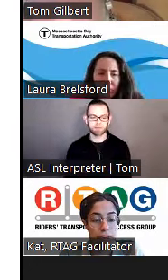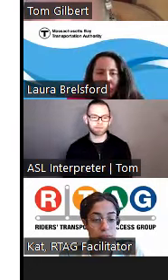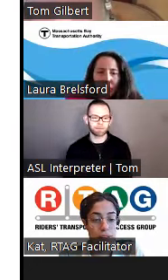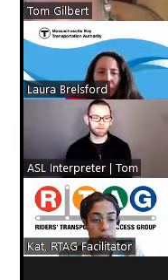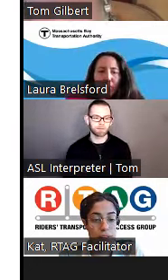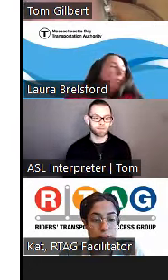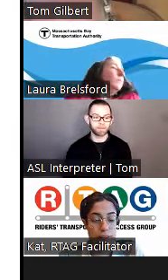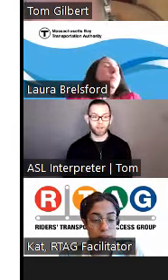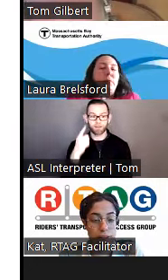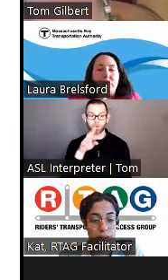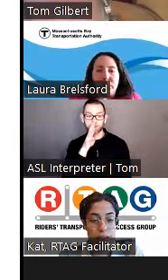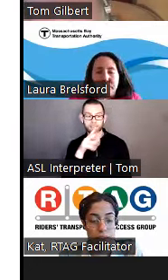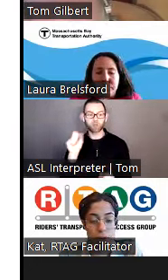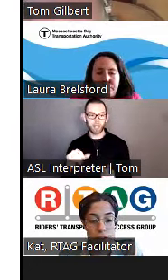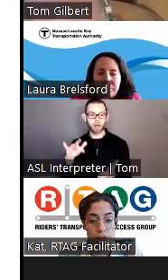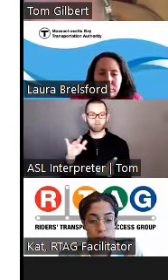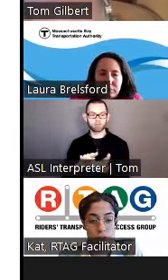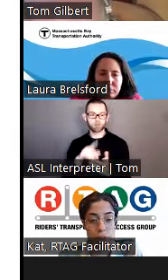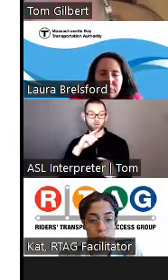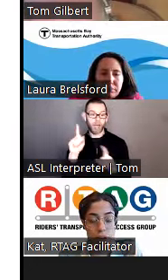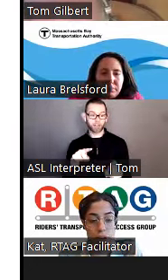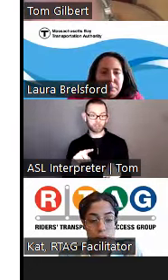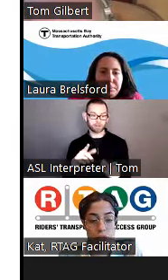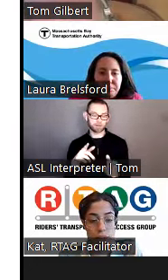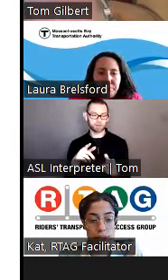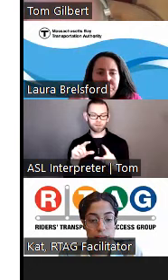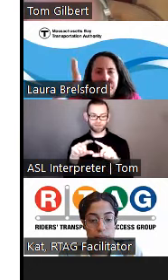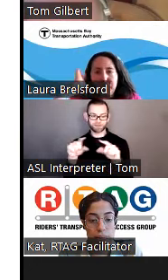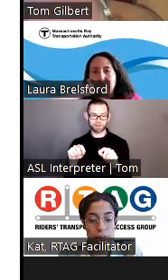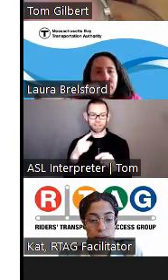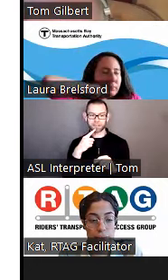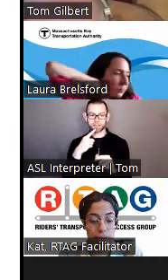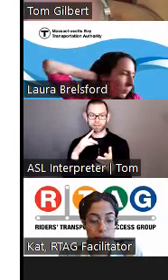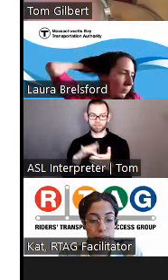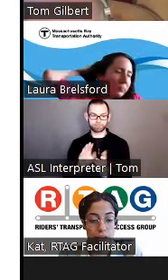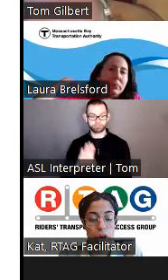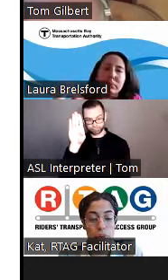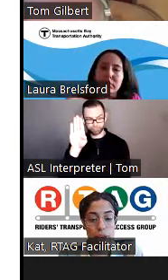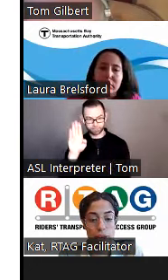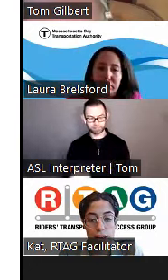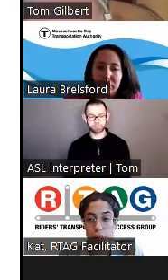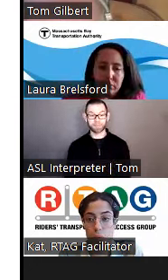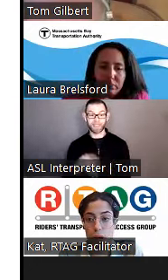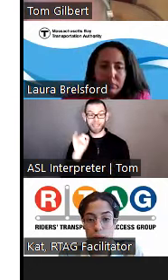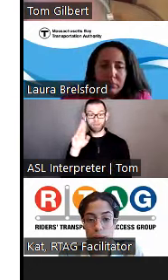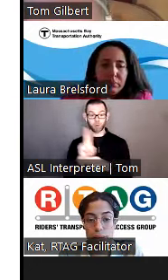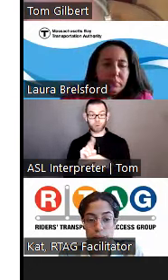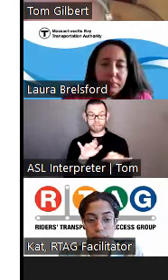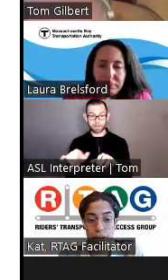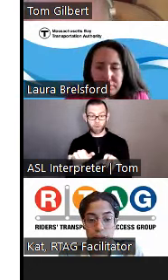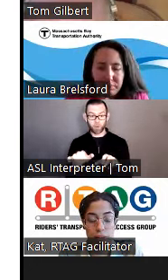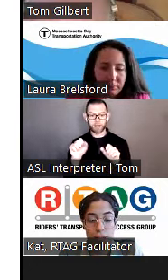reactions, then raise hand. If you're using your keyboard, you can type and click the Alt button and the